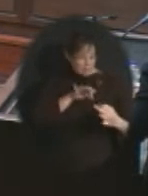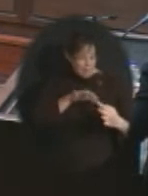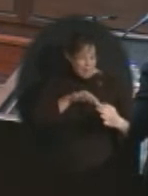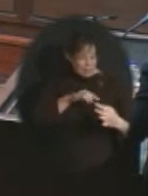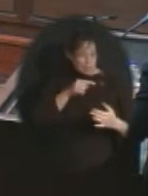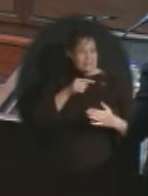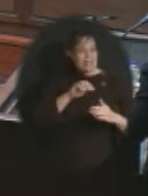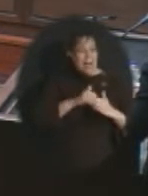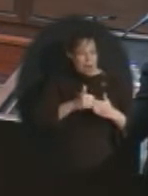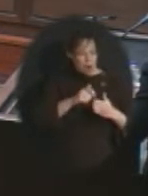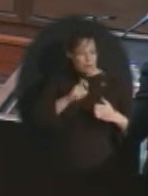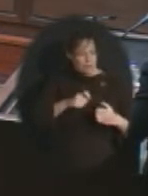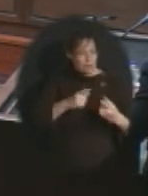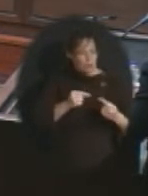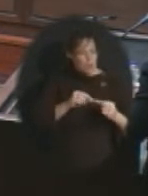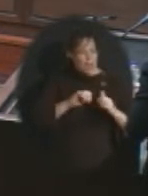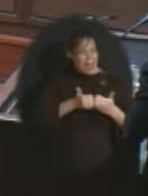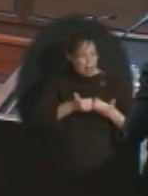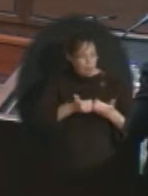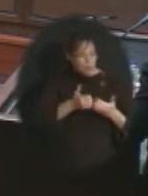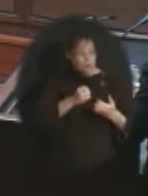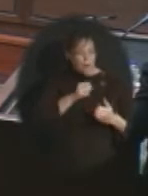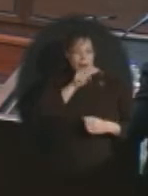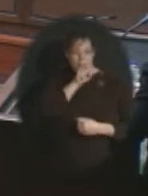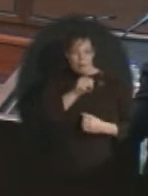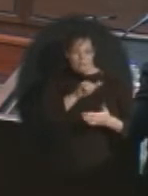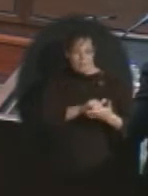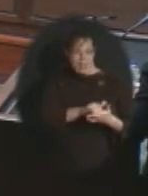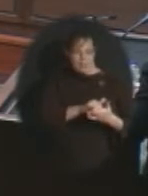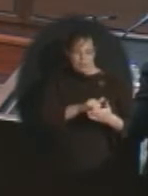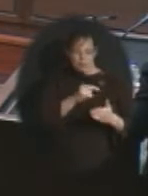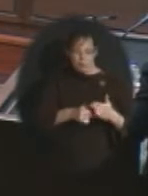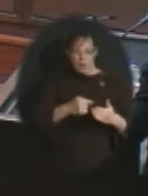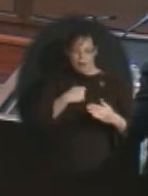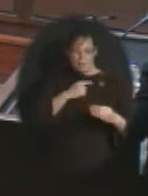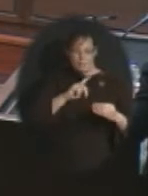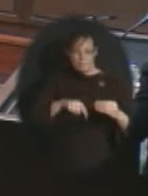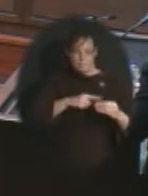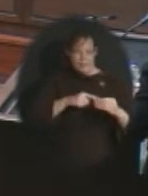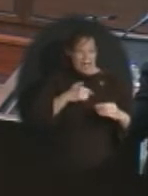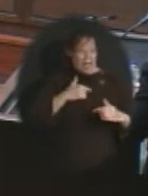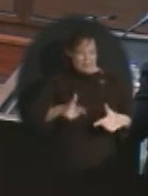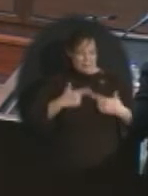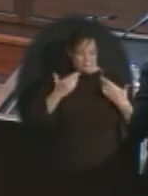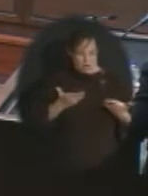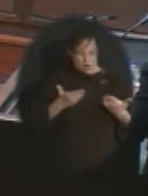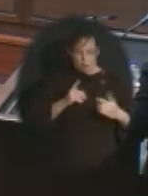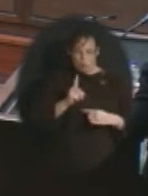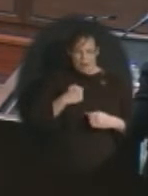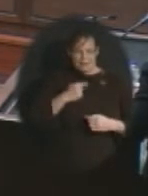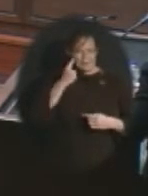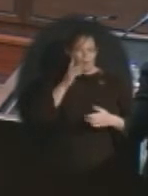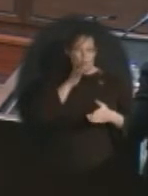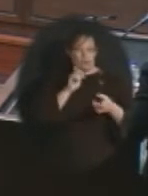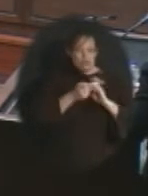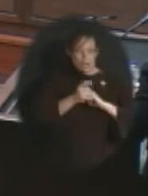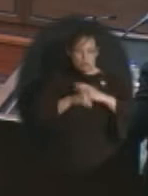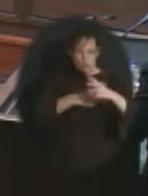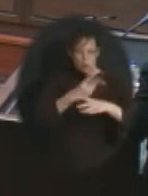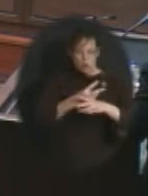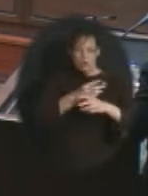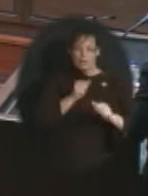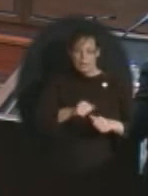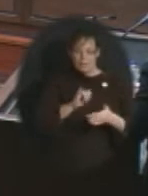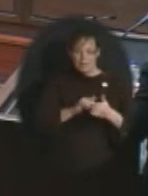is how I need to do it. So I love this. This is what I'm about. I live here, and this is where I think we'll change the world. This could be